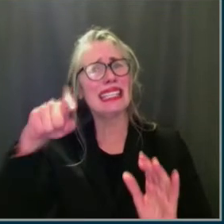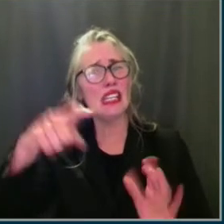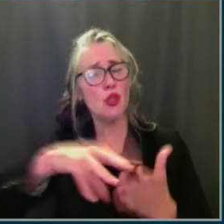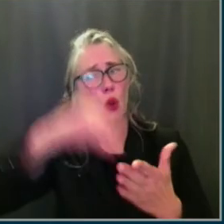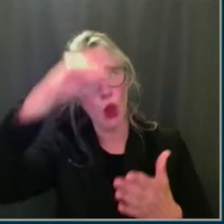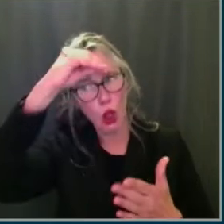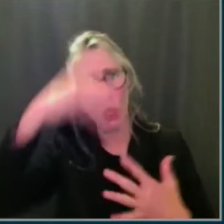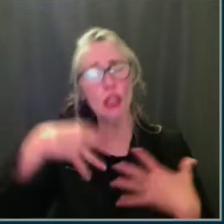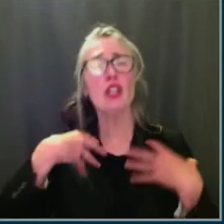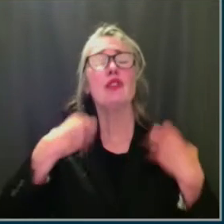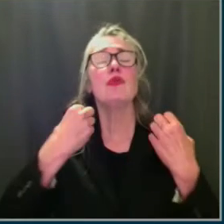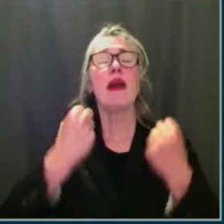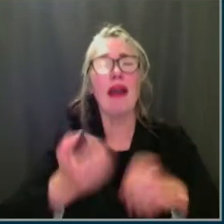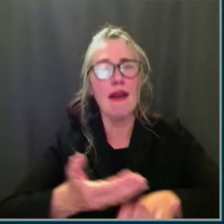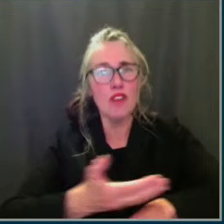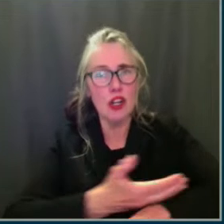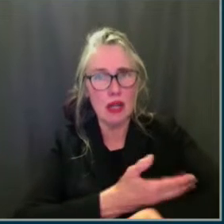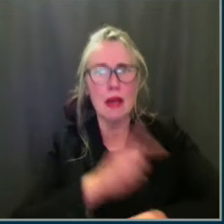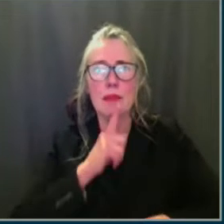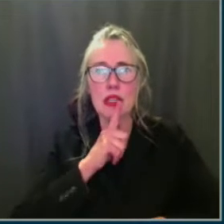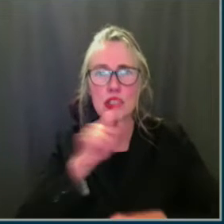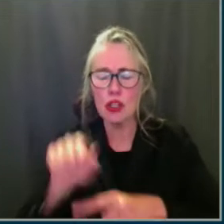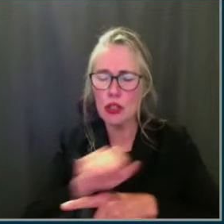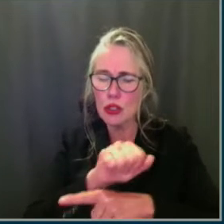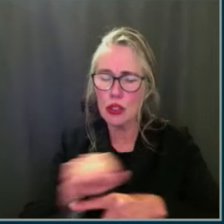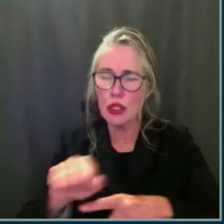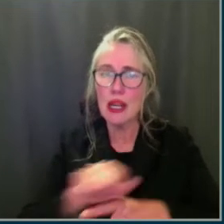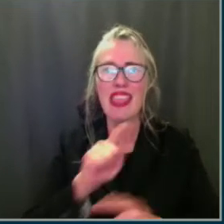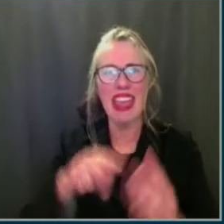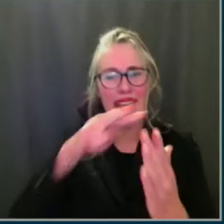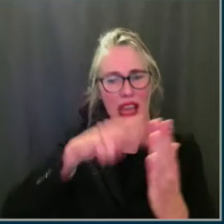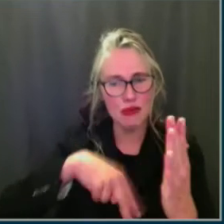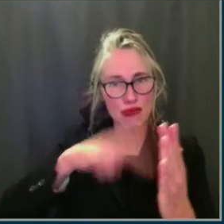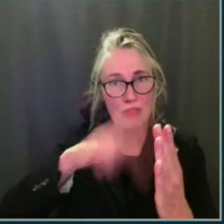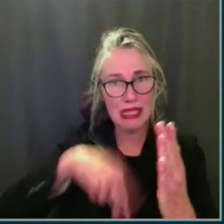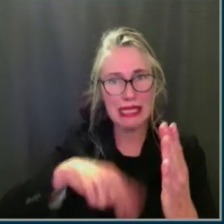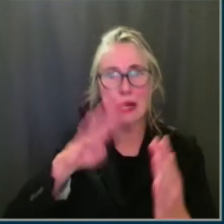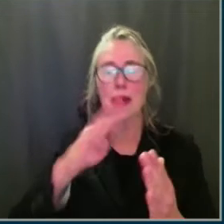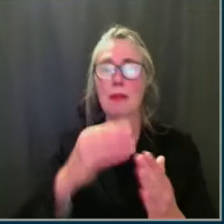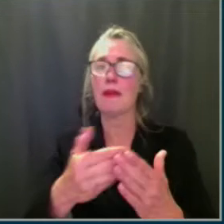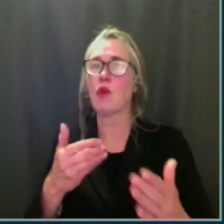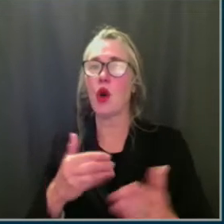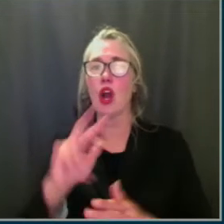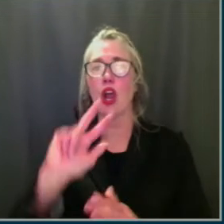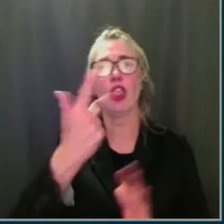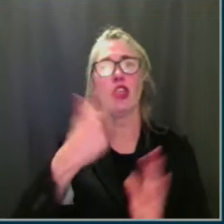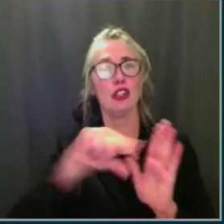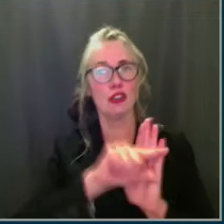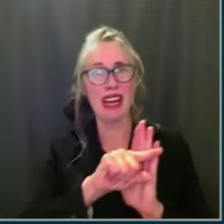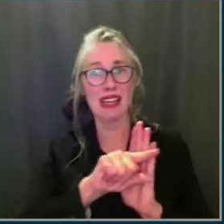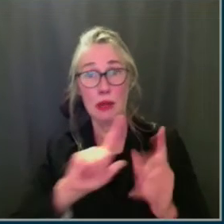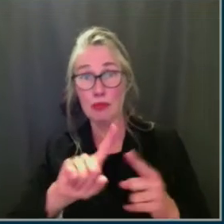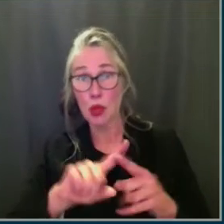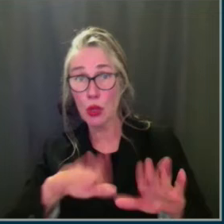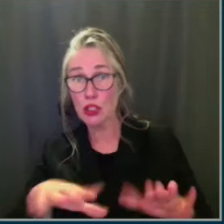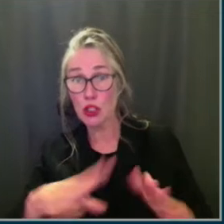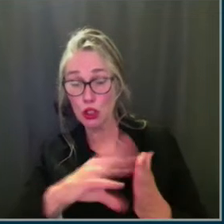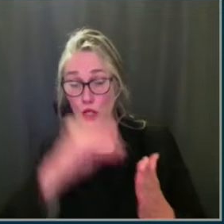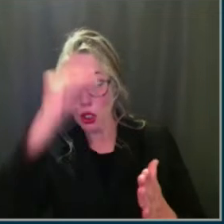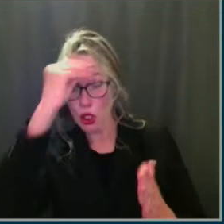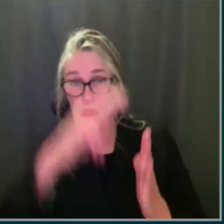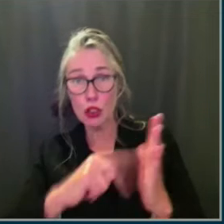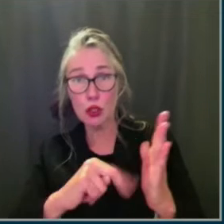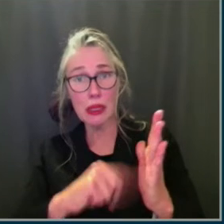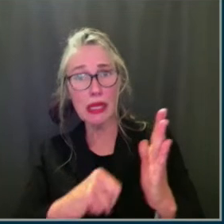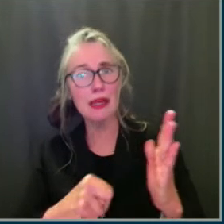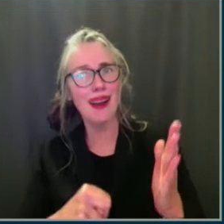working right now to ensure that our children learn to read by third grade. Because we know that when children learn to read, they can read